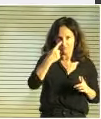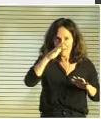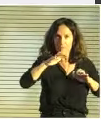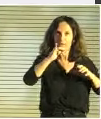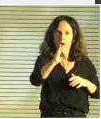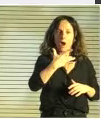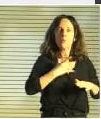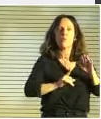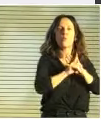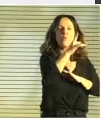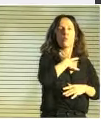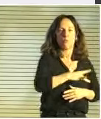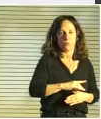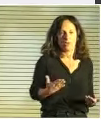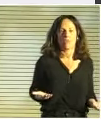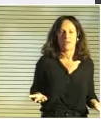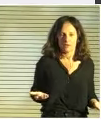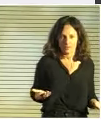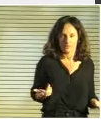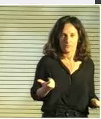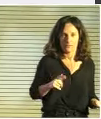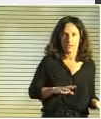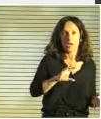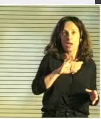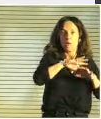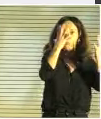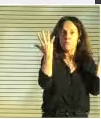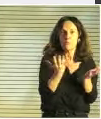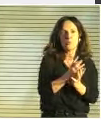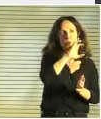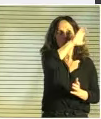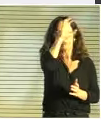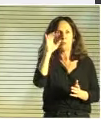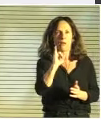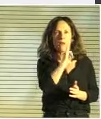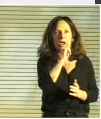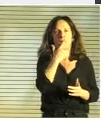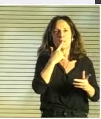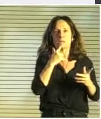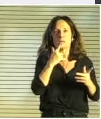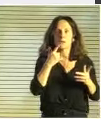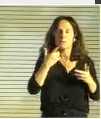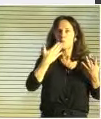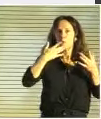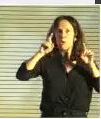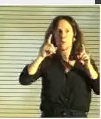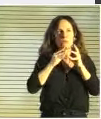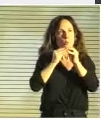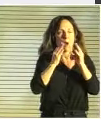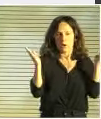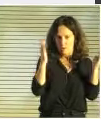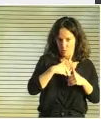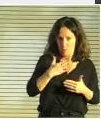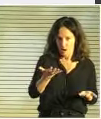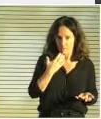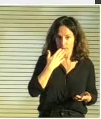probably not the same education standards we have now in Central Europe. Yeah, I would say there is a lot of opportunities, and